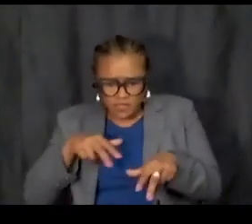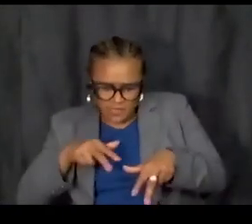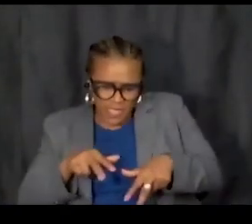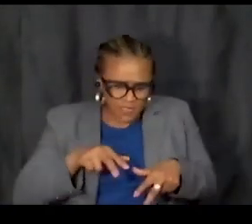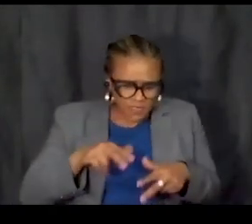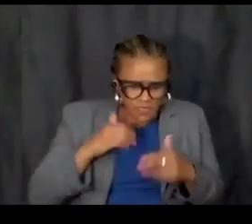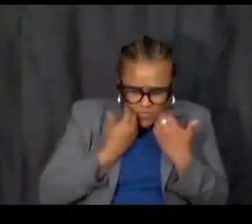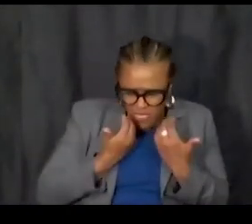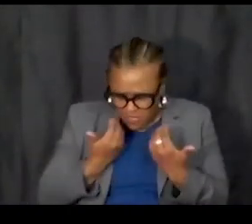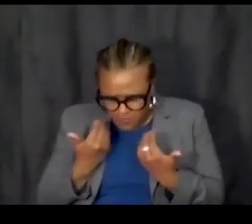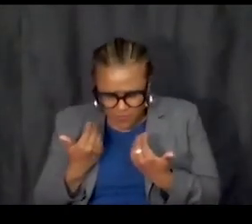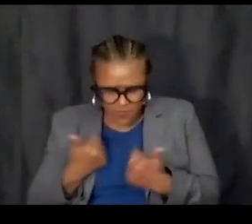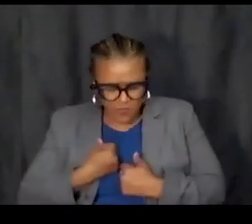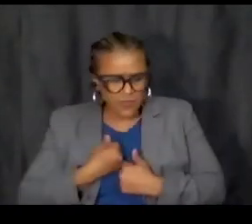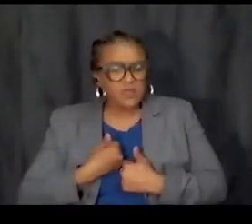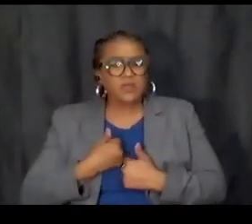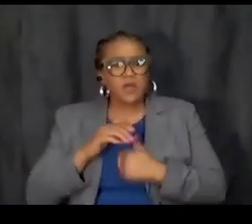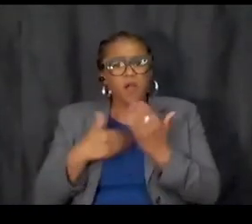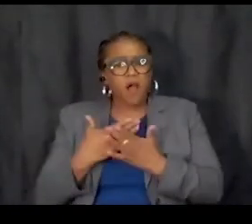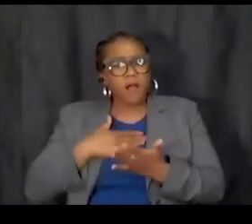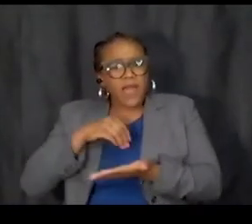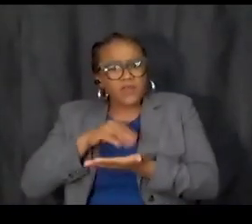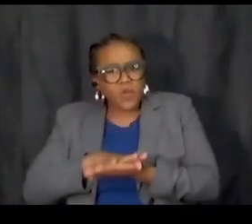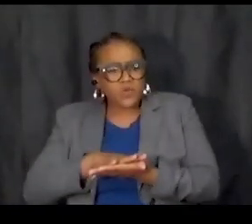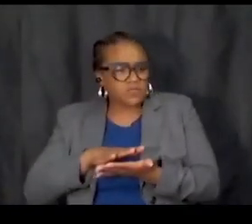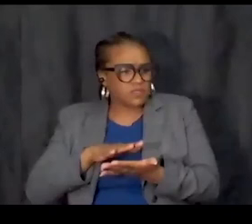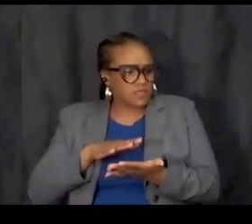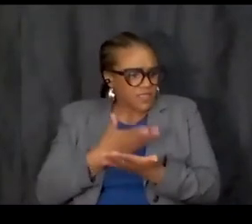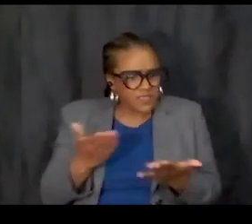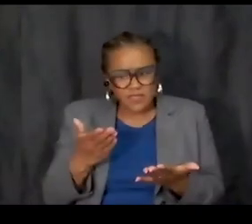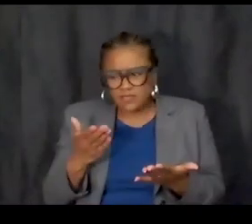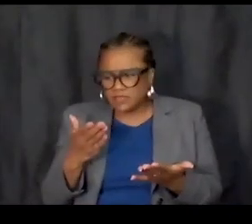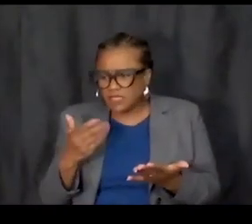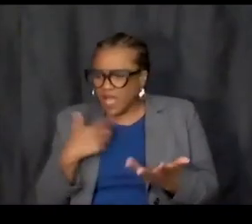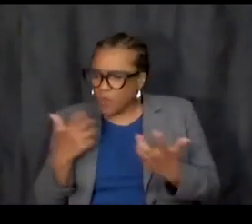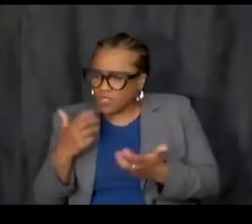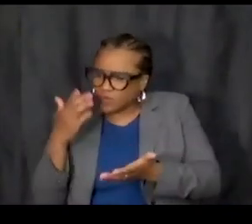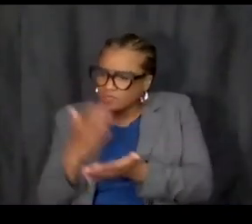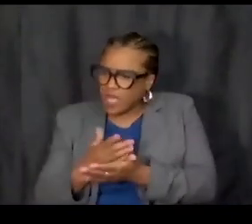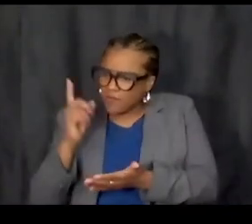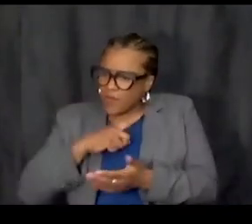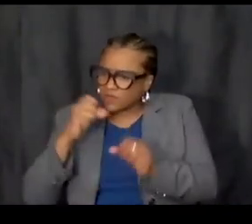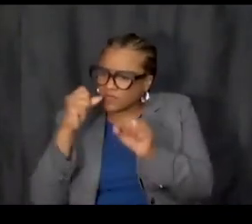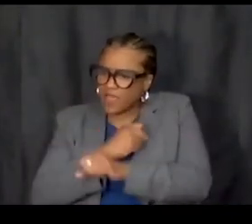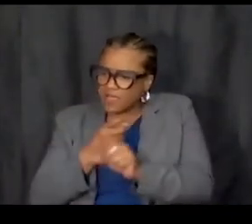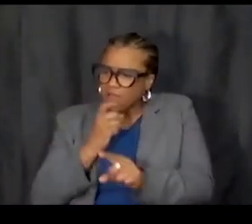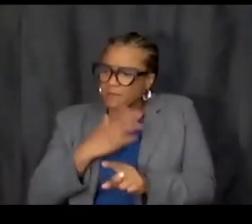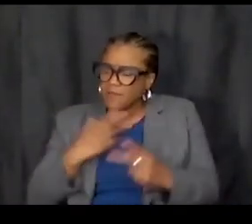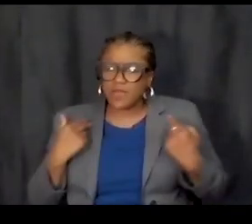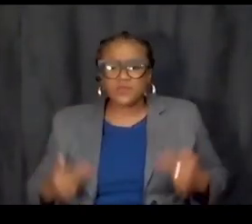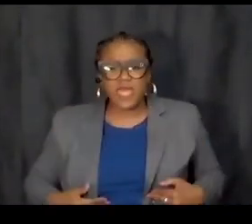and vices, I still long to stop the false fight for my humanity, allowed to share a history